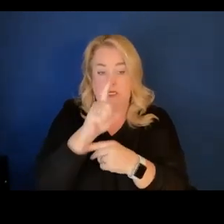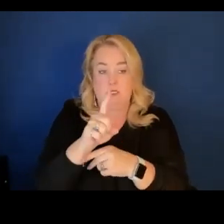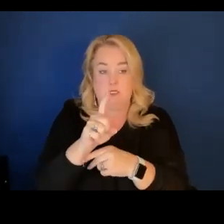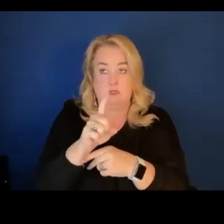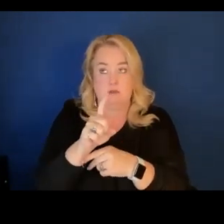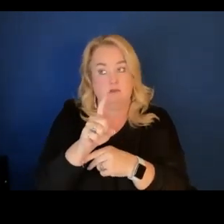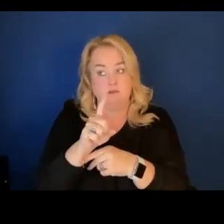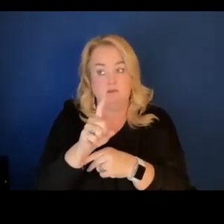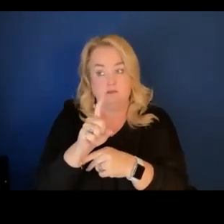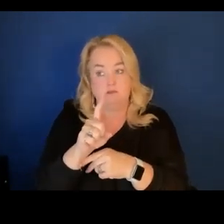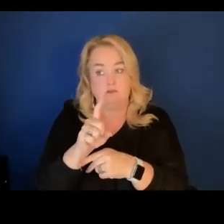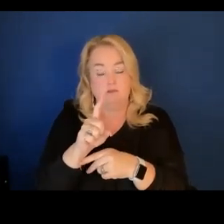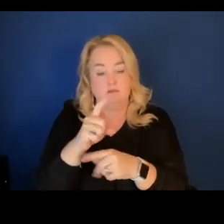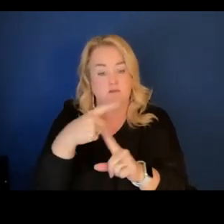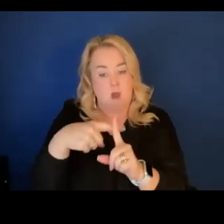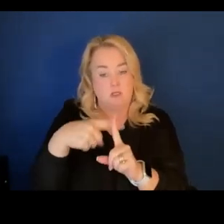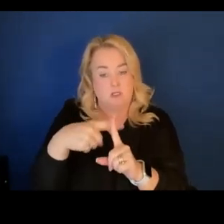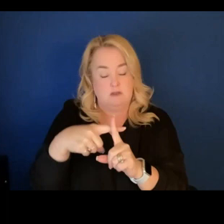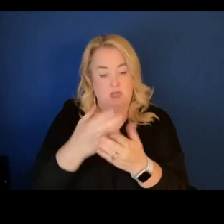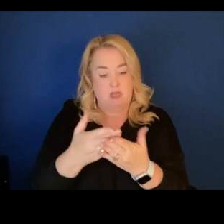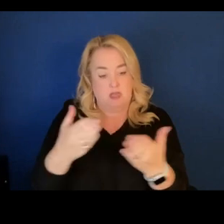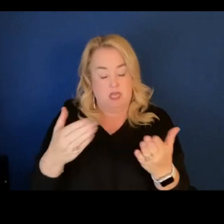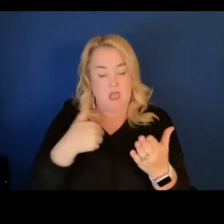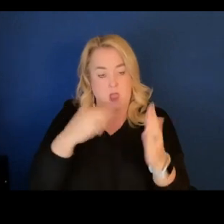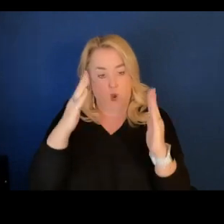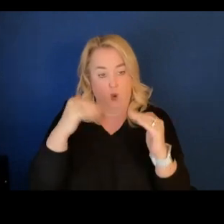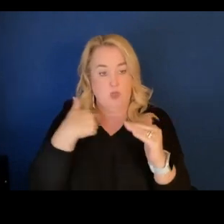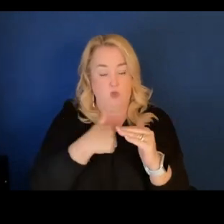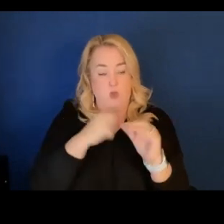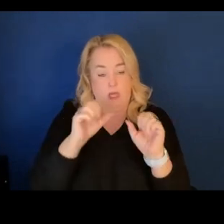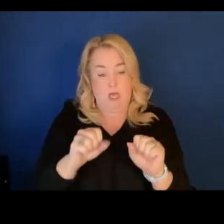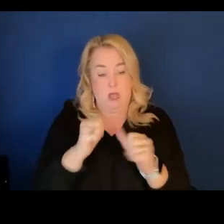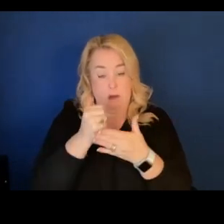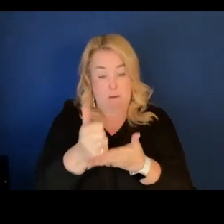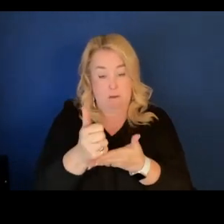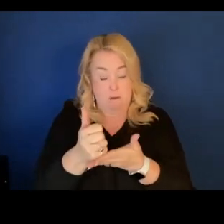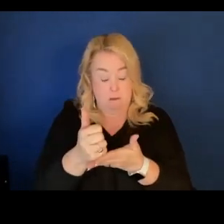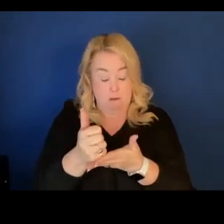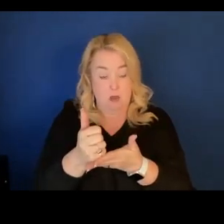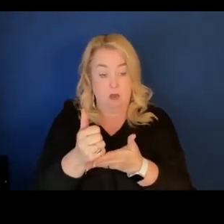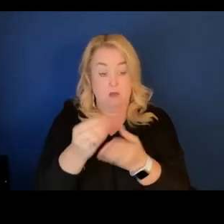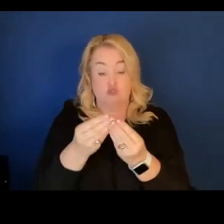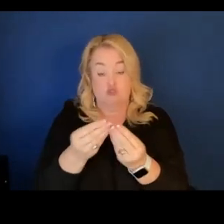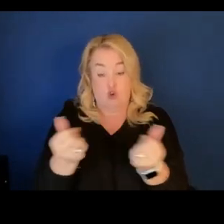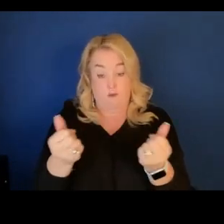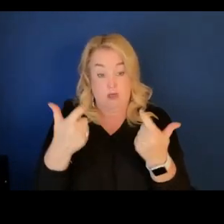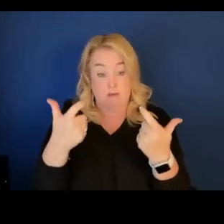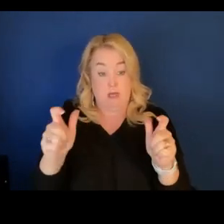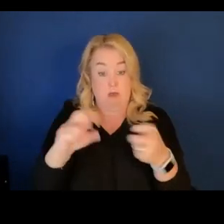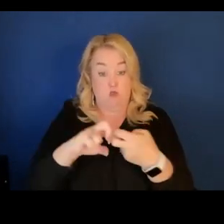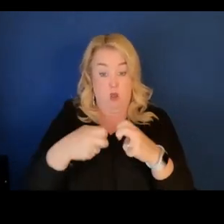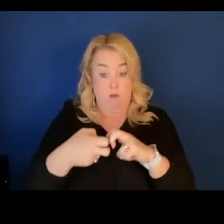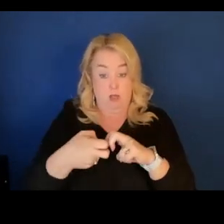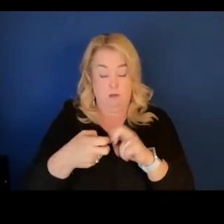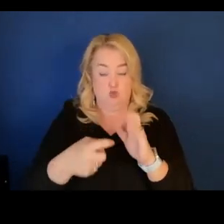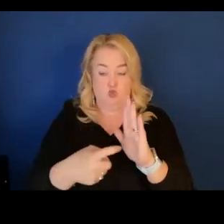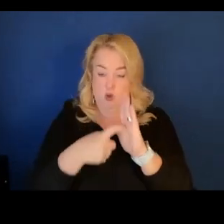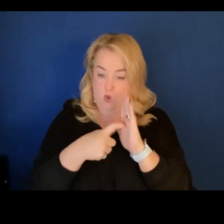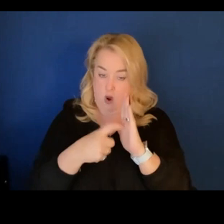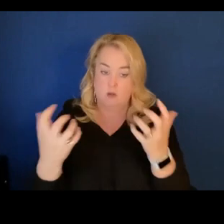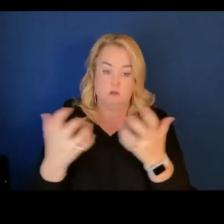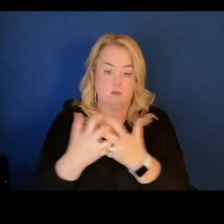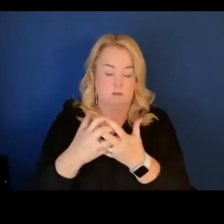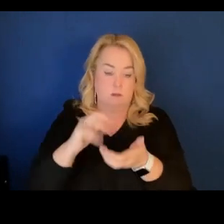a promising practice and something that I hope we can lift up, because solving big problems requires